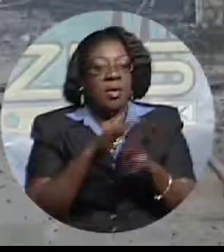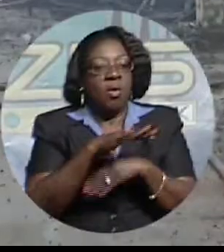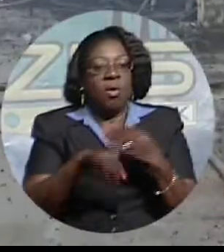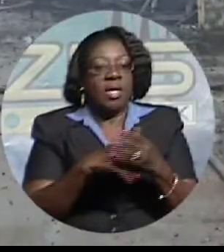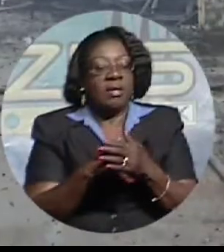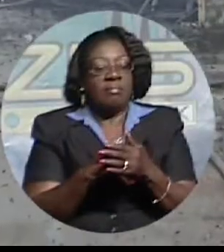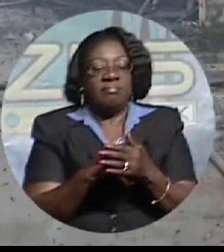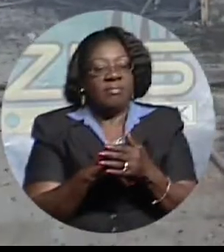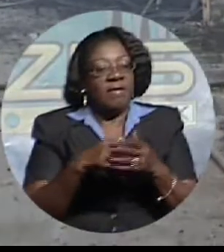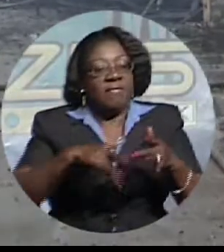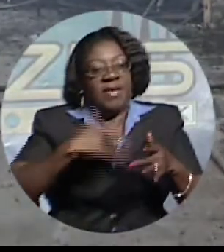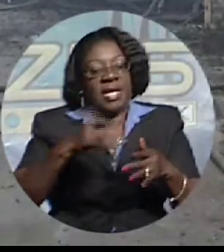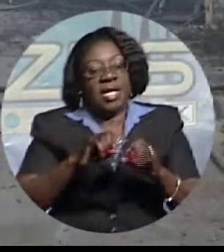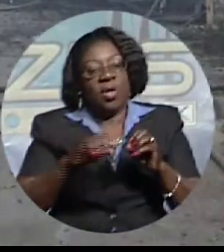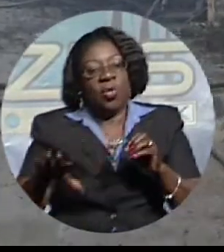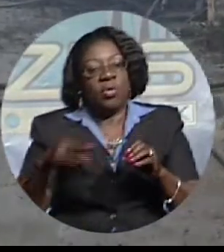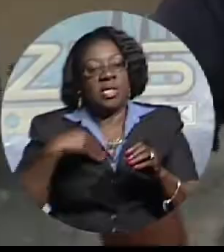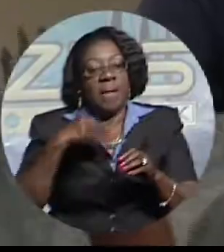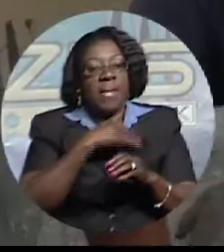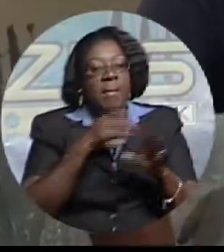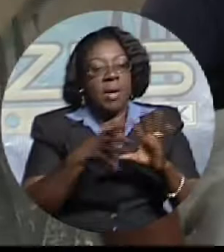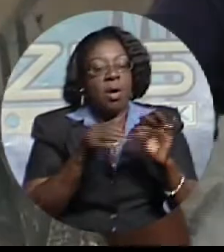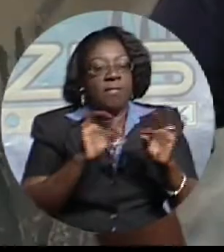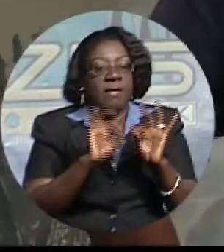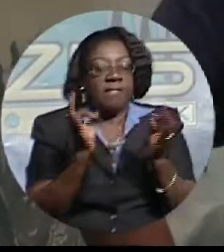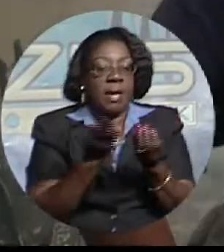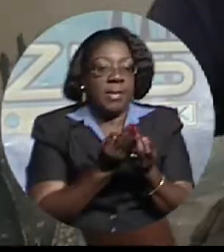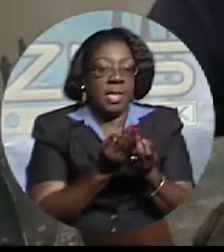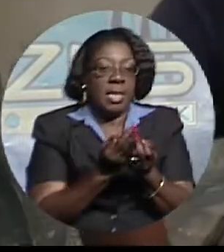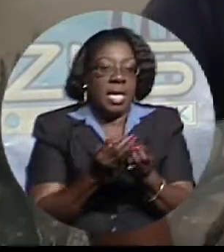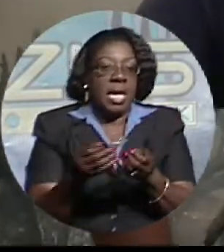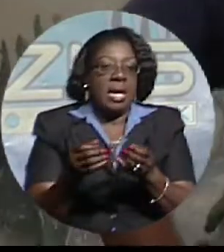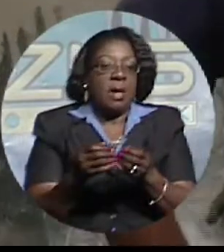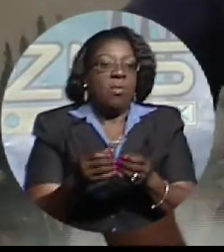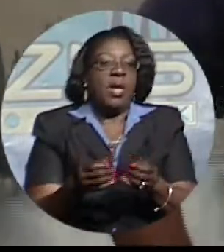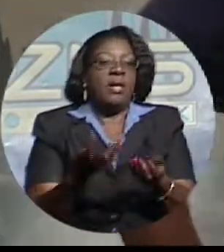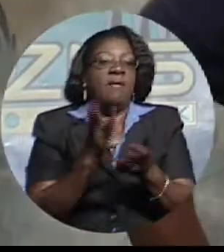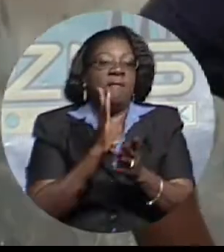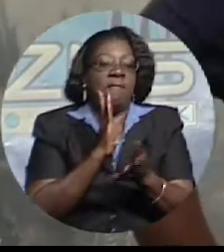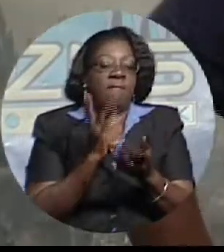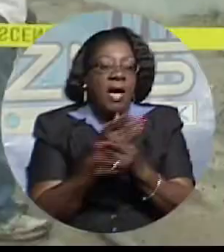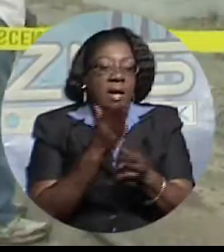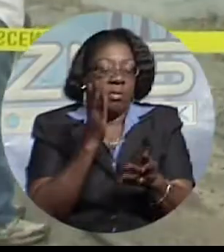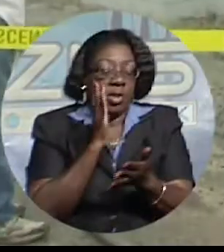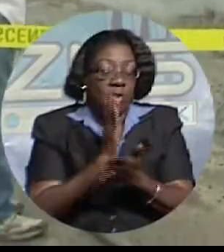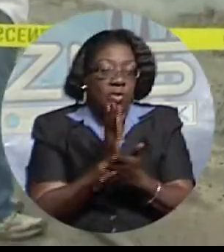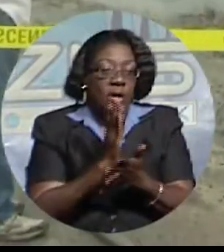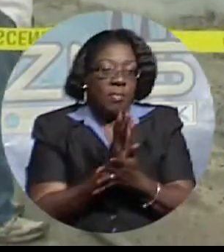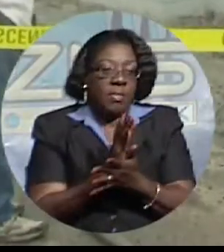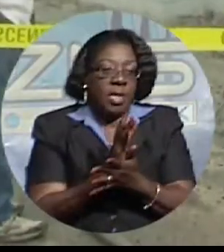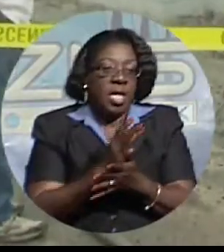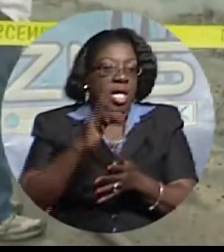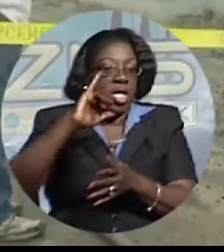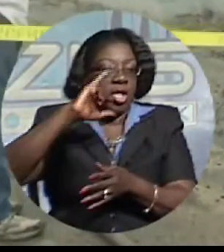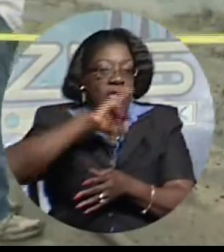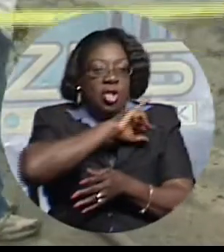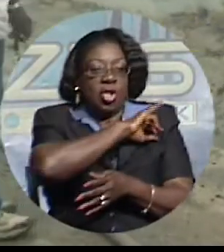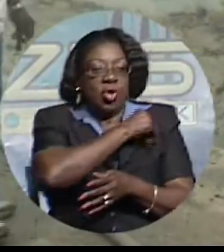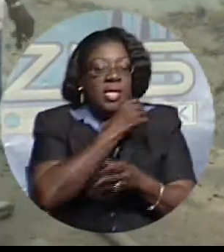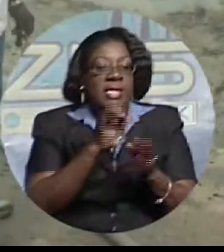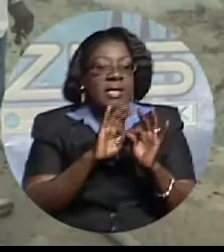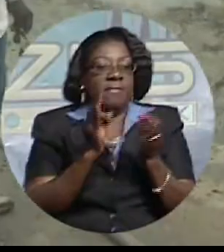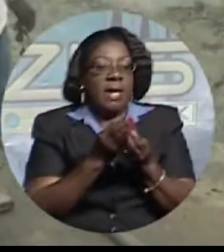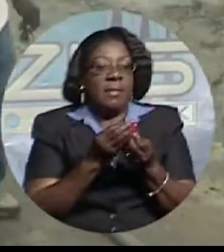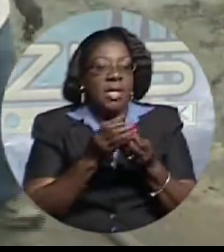like you lost another member of your family. After fire crews were able to get most of the fire under control, the Johnson family hurried to